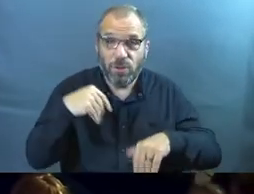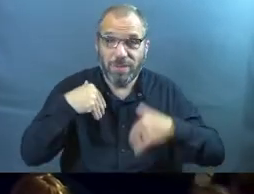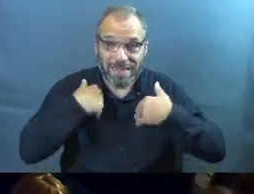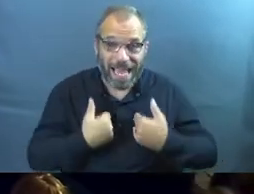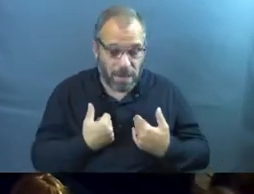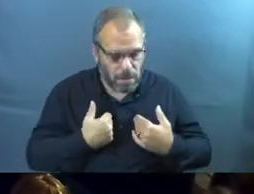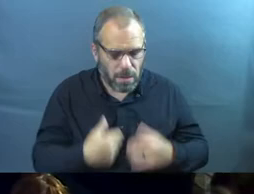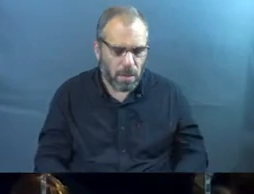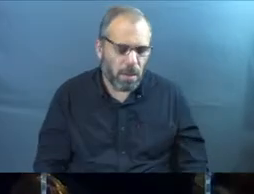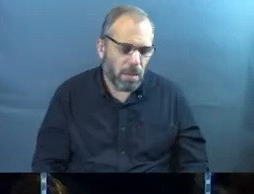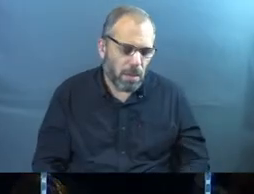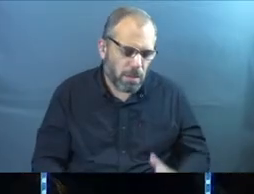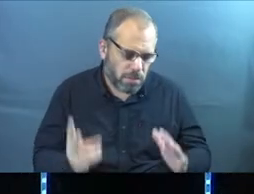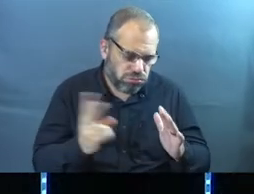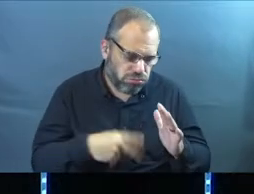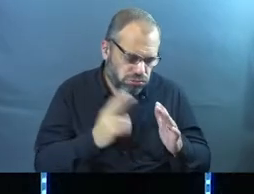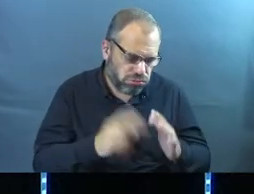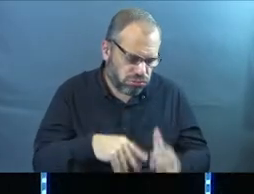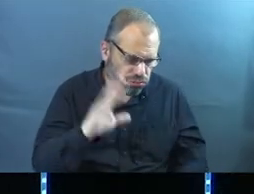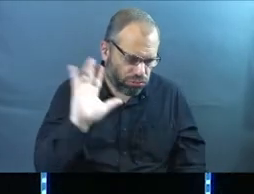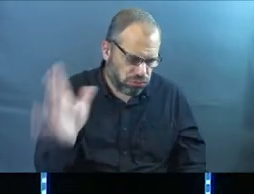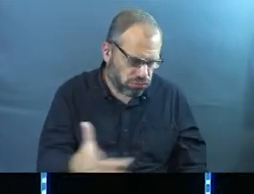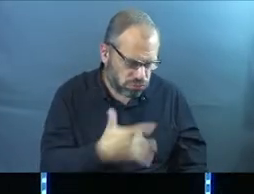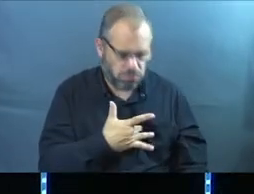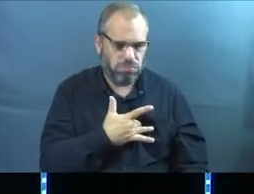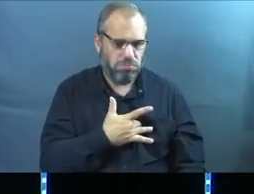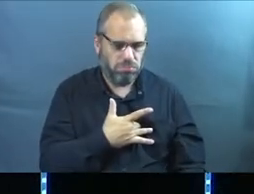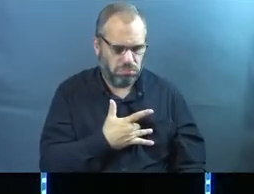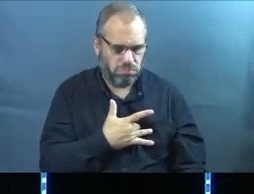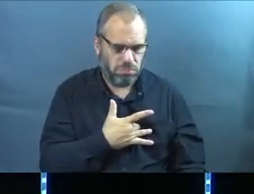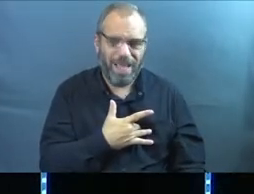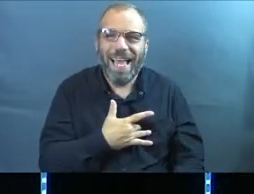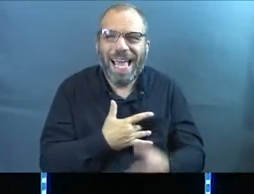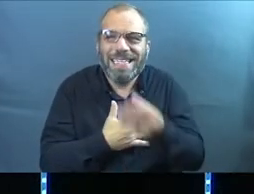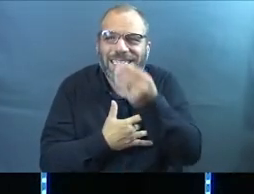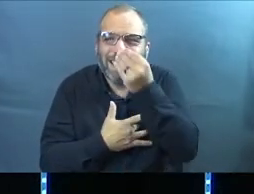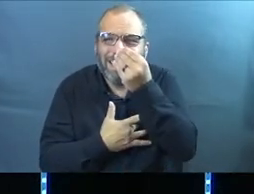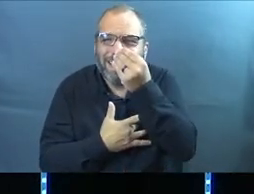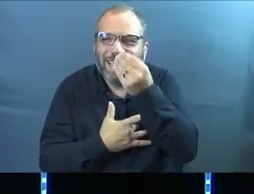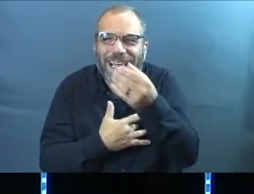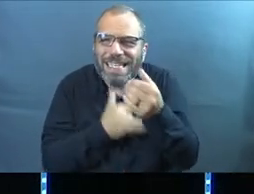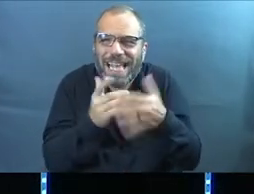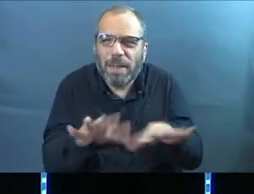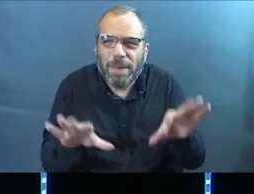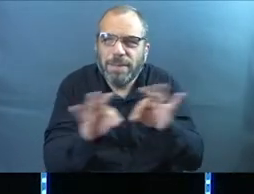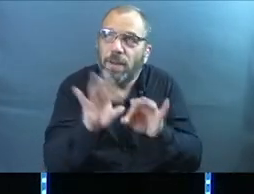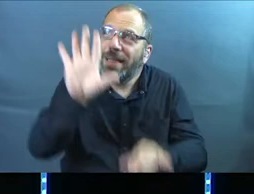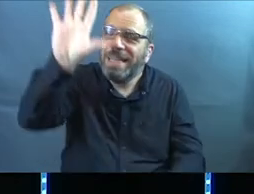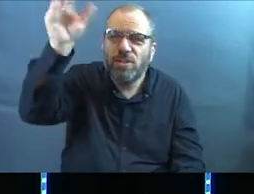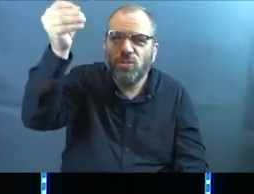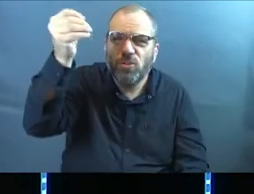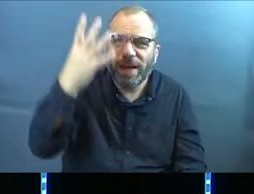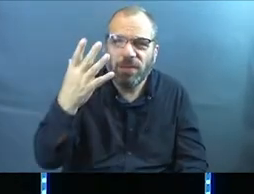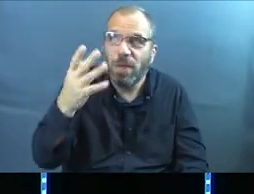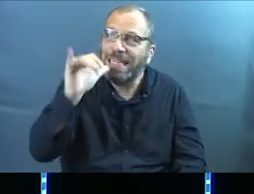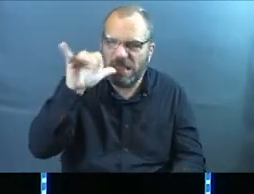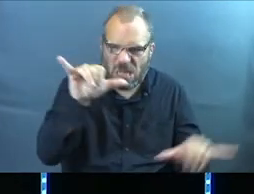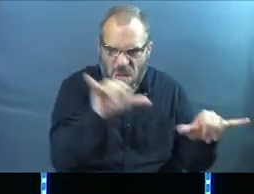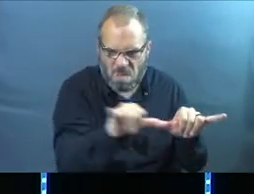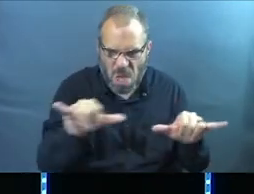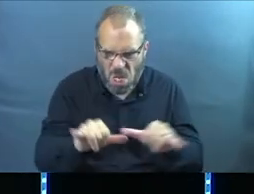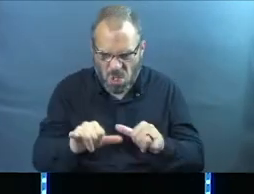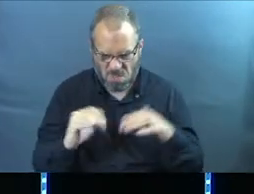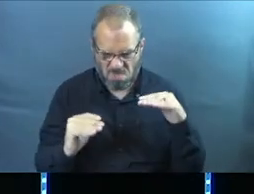tiredness. And you might hear something anyway. No big deal. We have a gracious God. He's not measuring